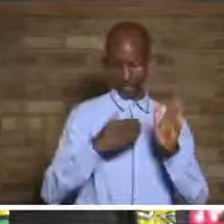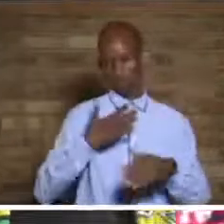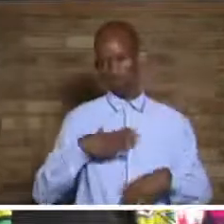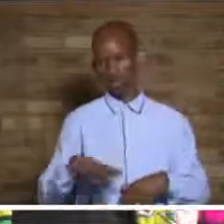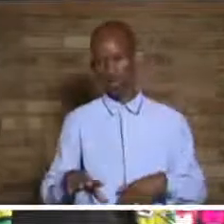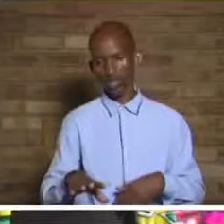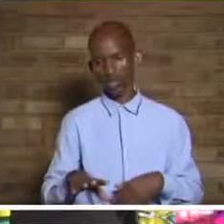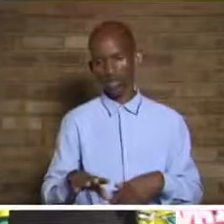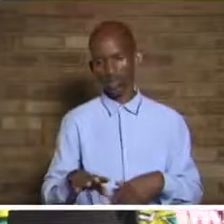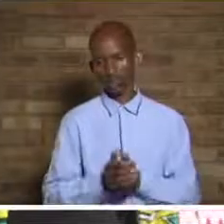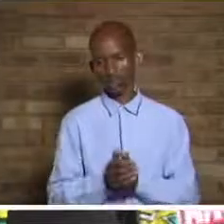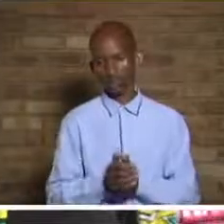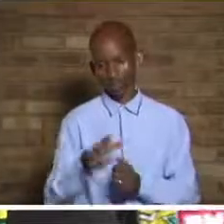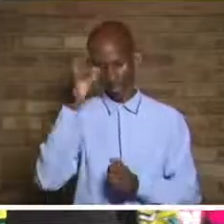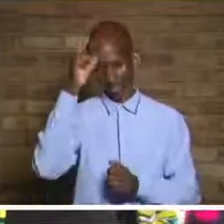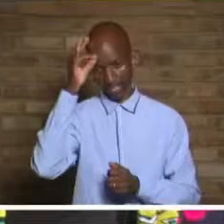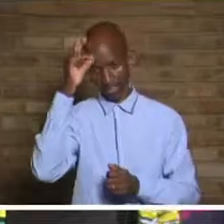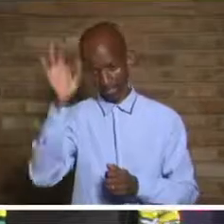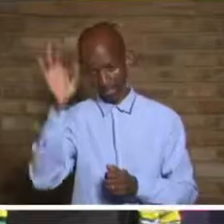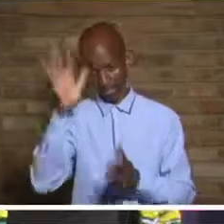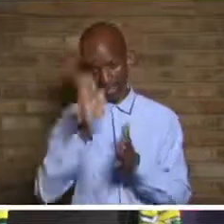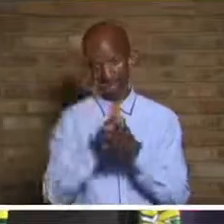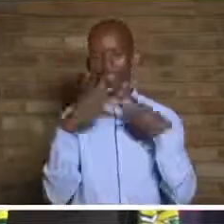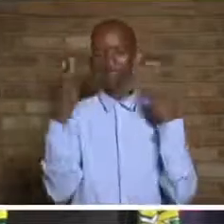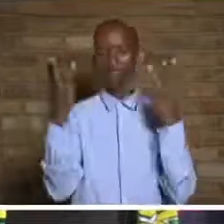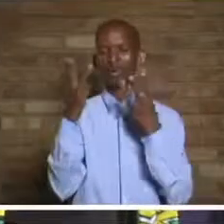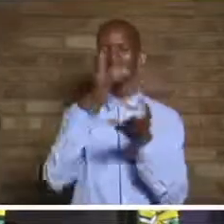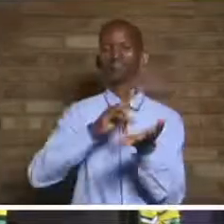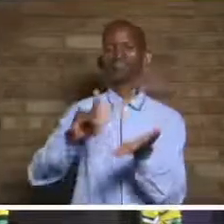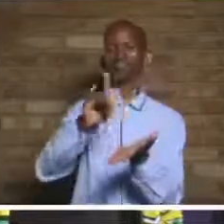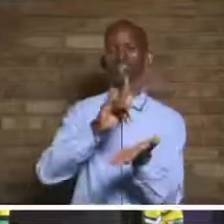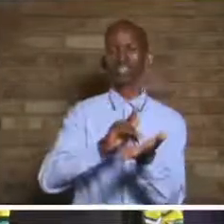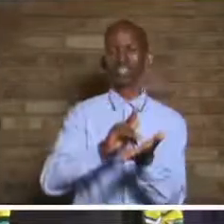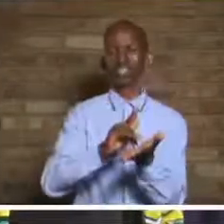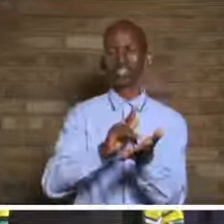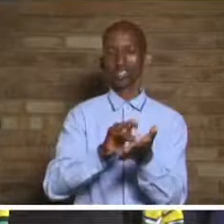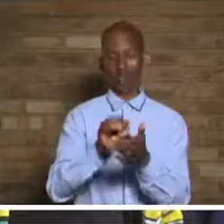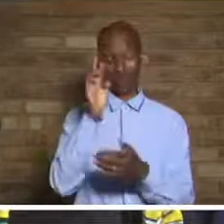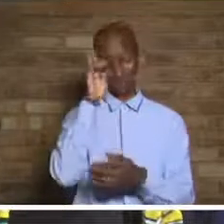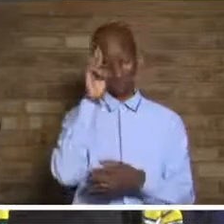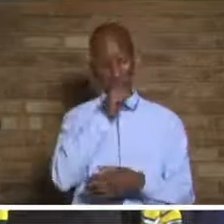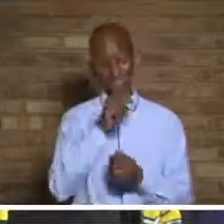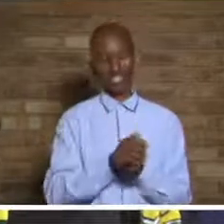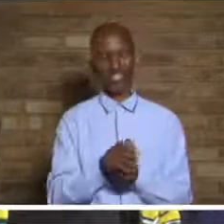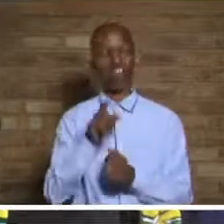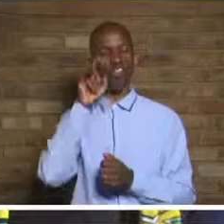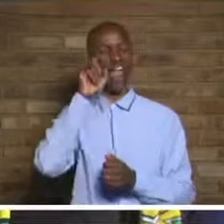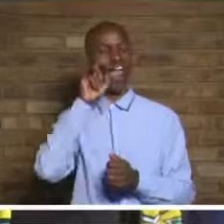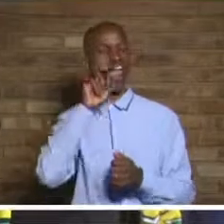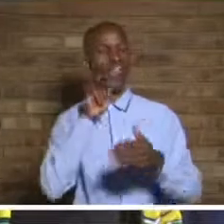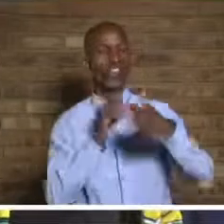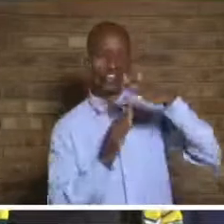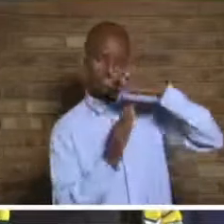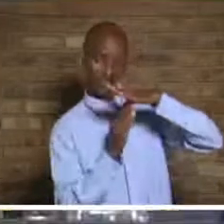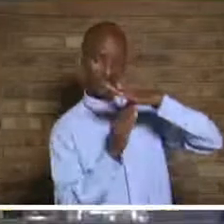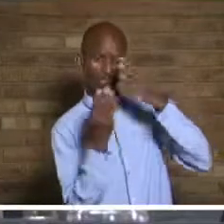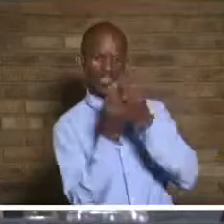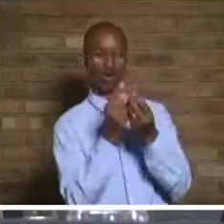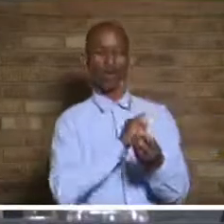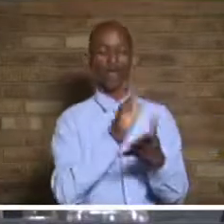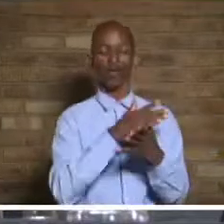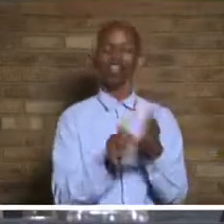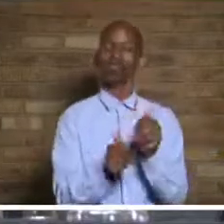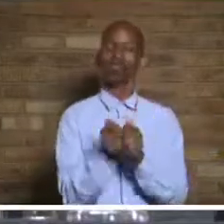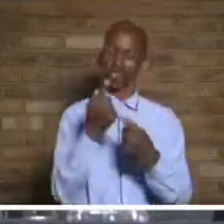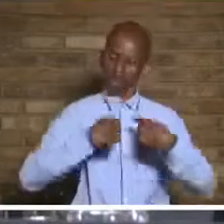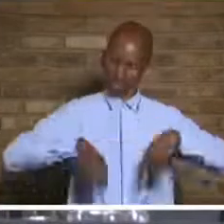to for the government and the public sectors to consider this age limit thing, because most of us,